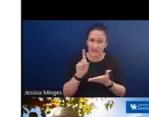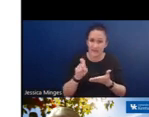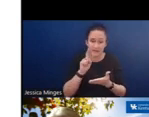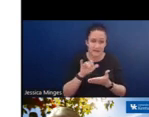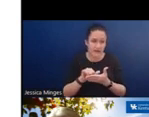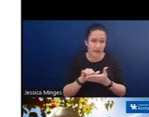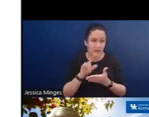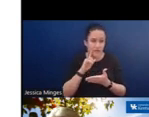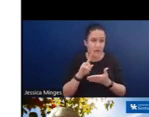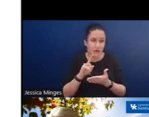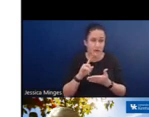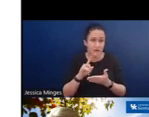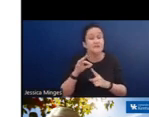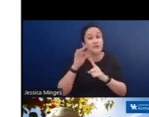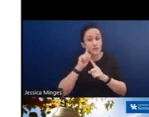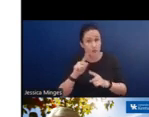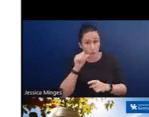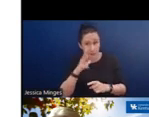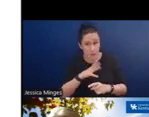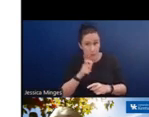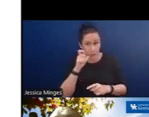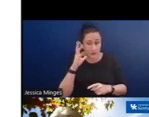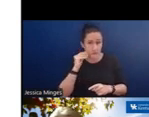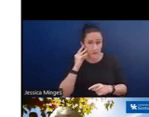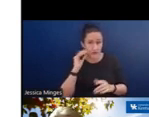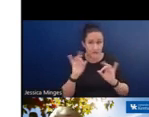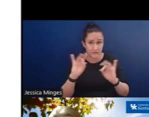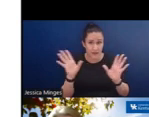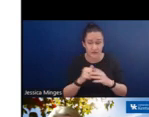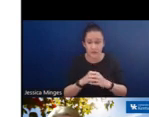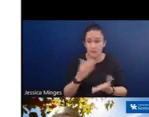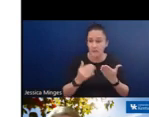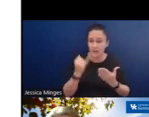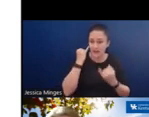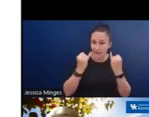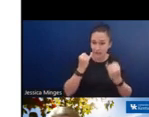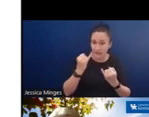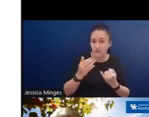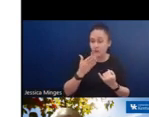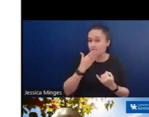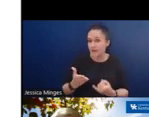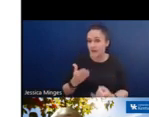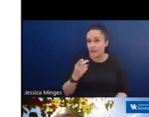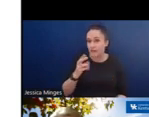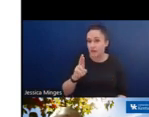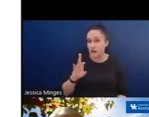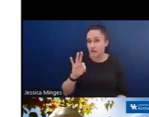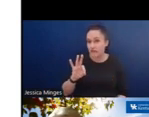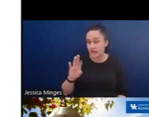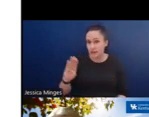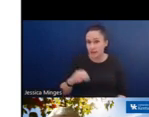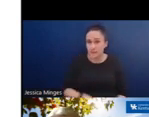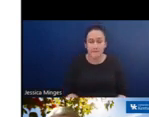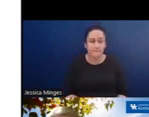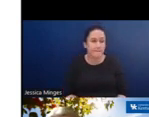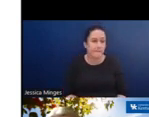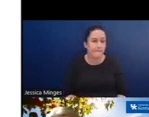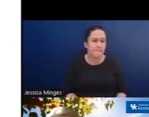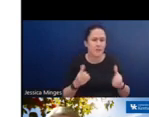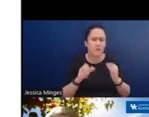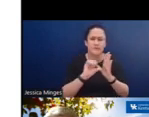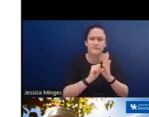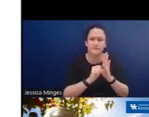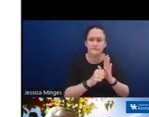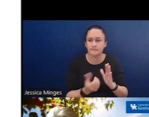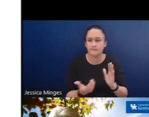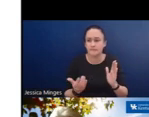violence. So there might be some ideas there. Thank you, Dr. Fallin-Bennett. I wanted to just reiterate, kind of bringing a